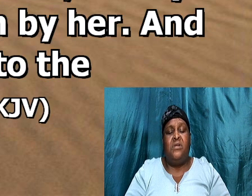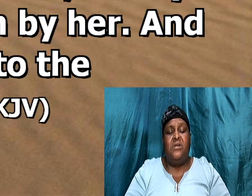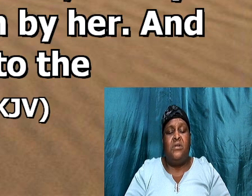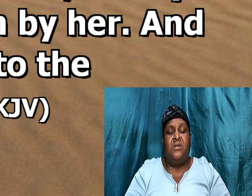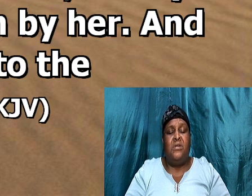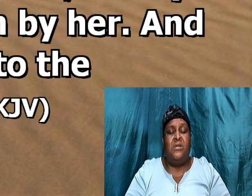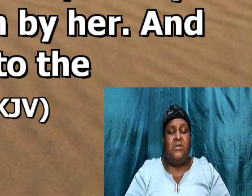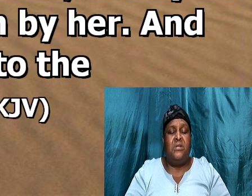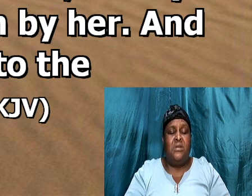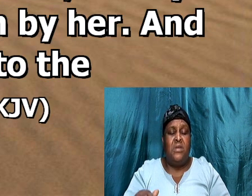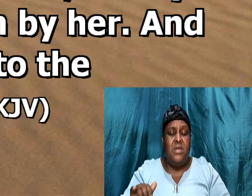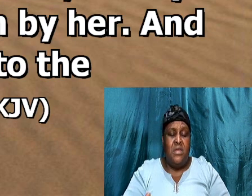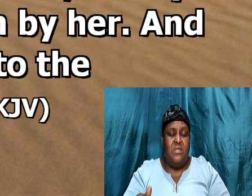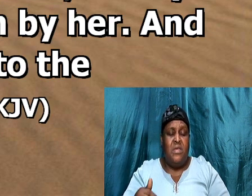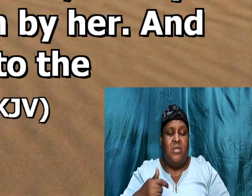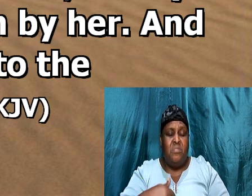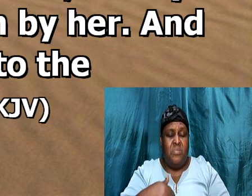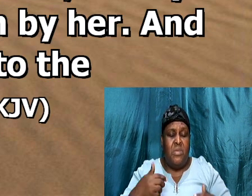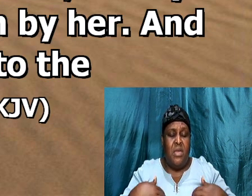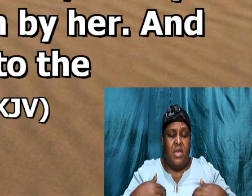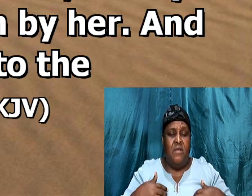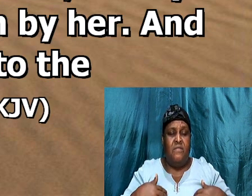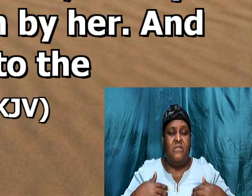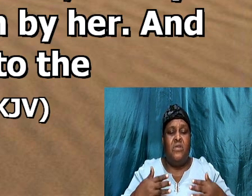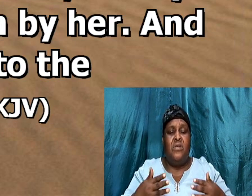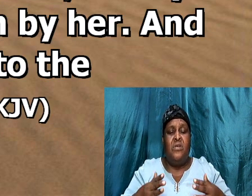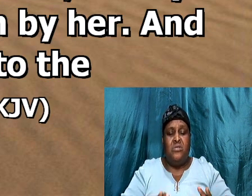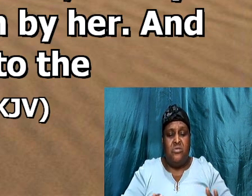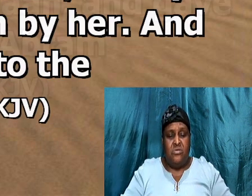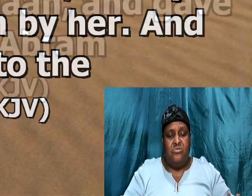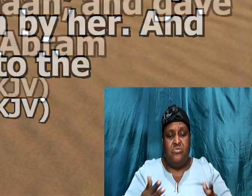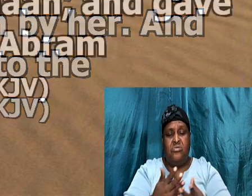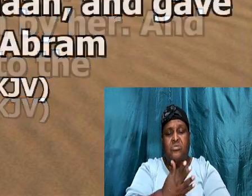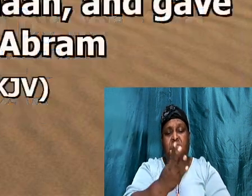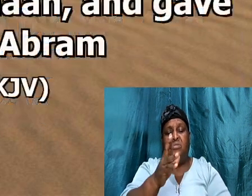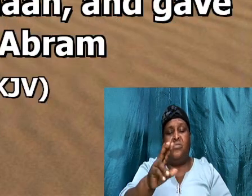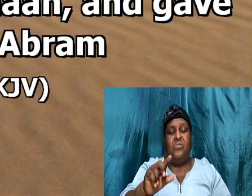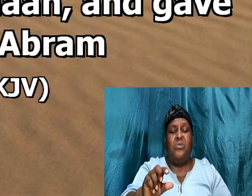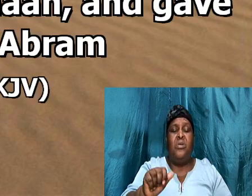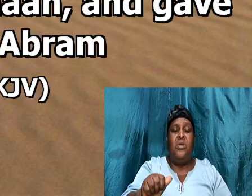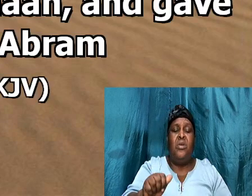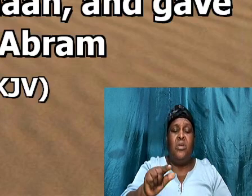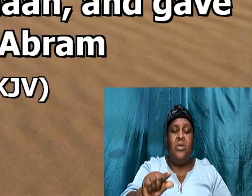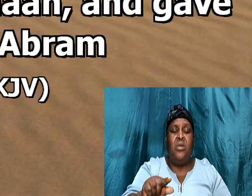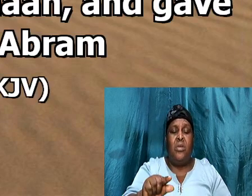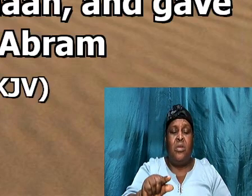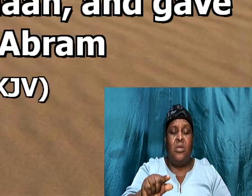by her. And Abram heartened to the voice of Sarai.